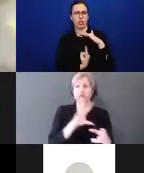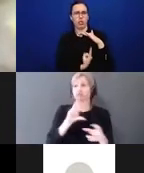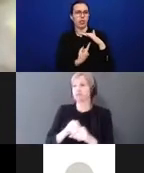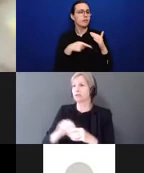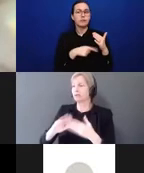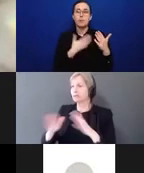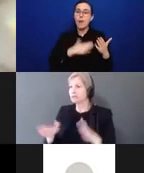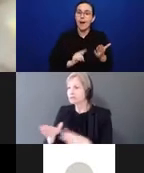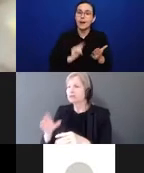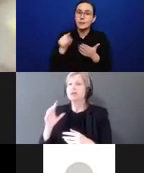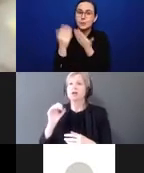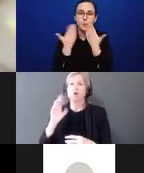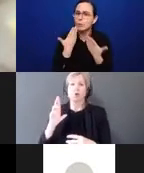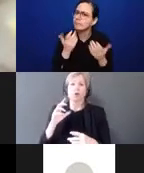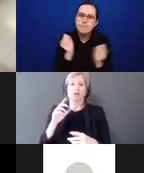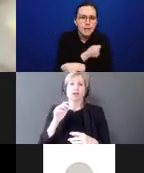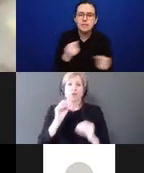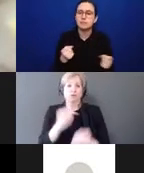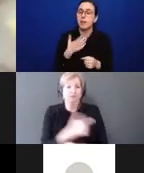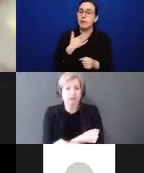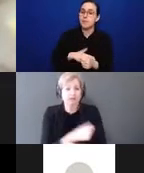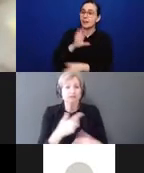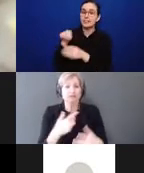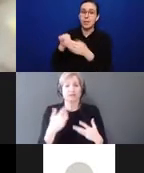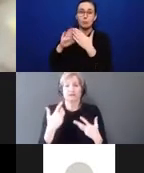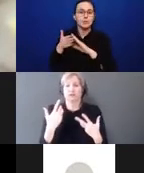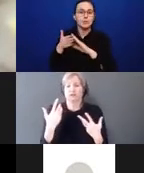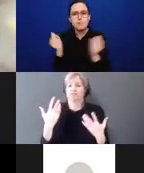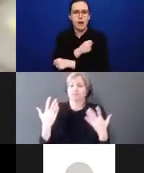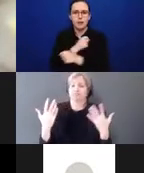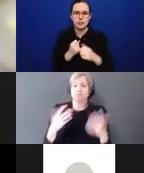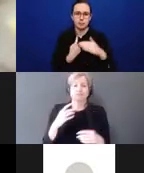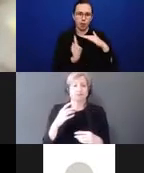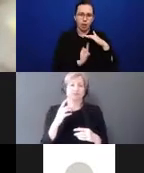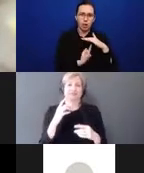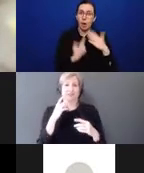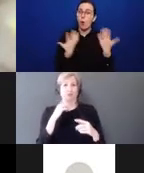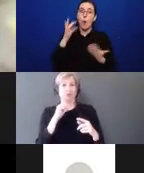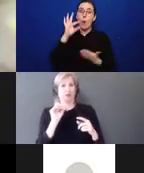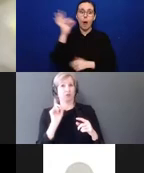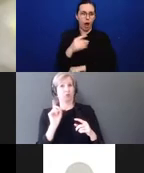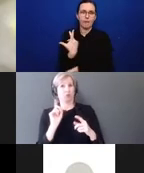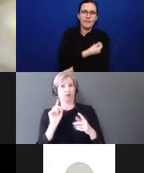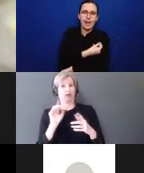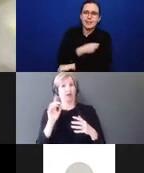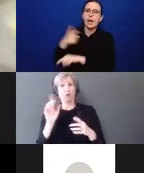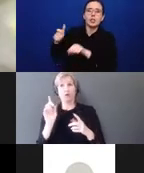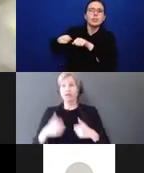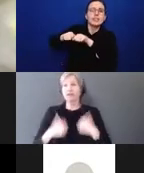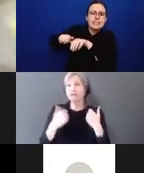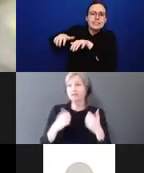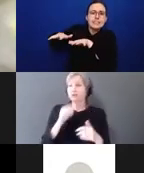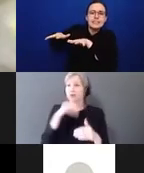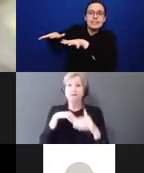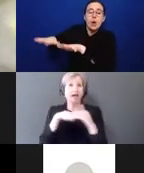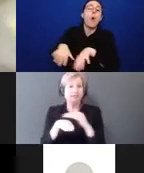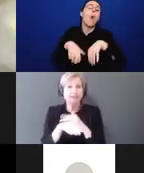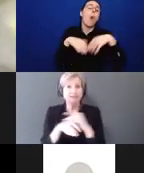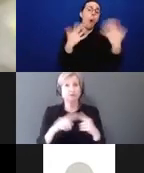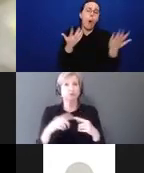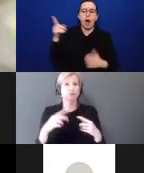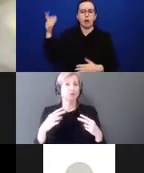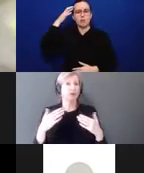vaccines are being figured out, where public health measures limited the participation in the community in general. Also then